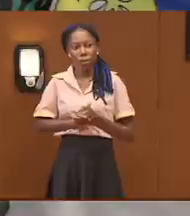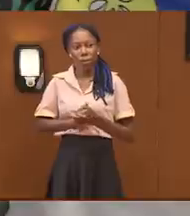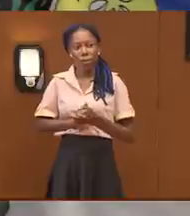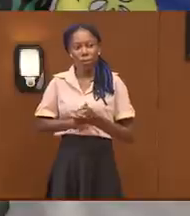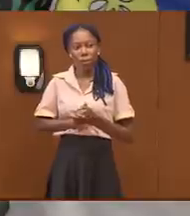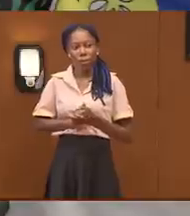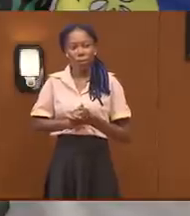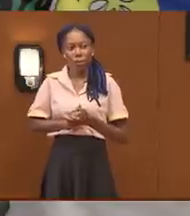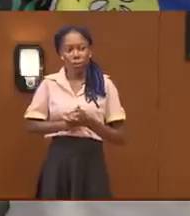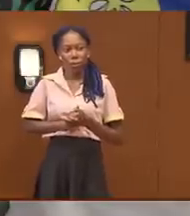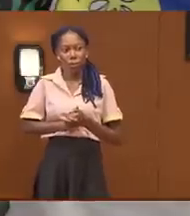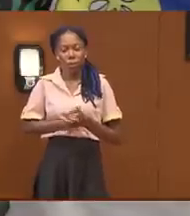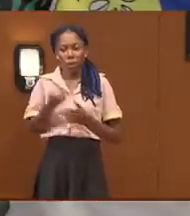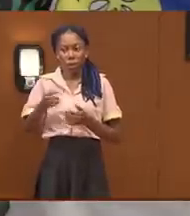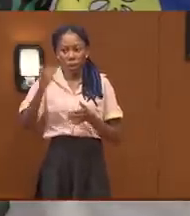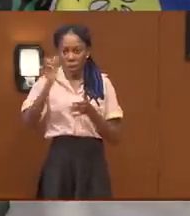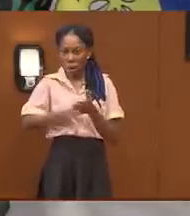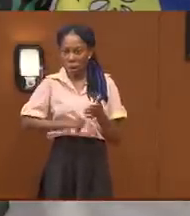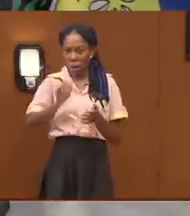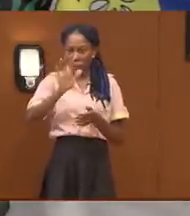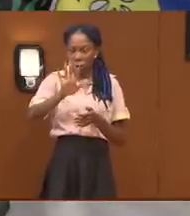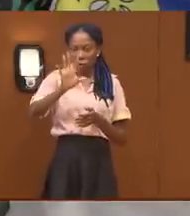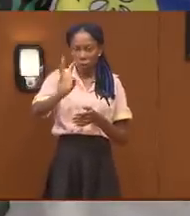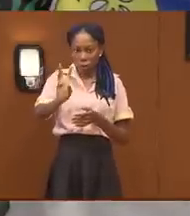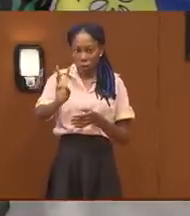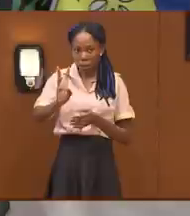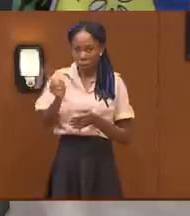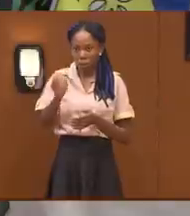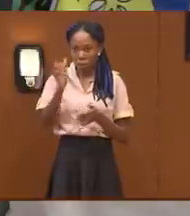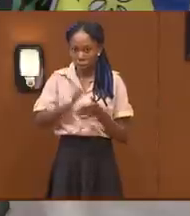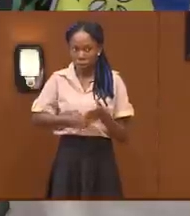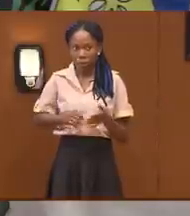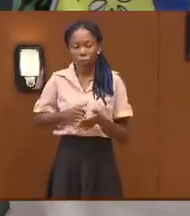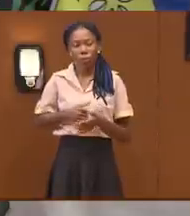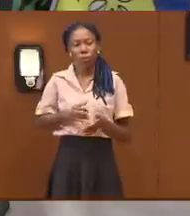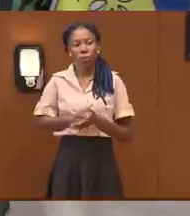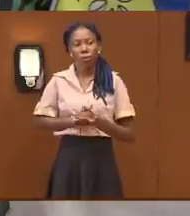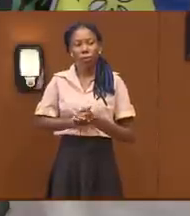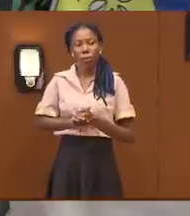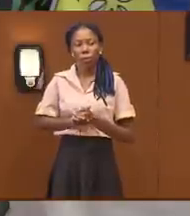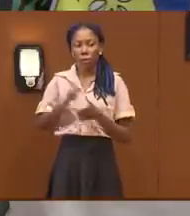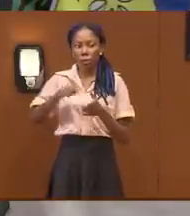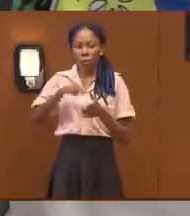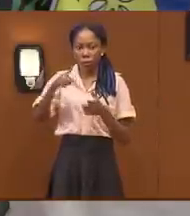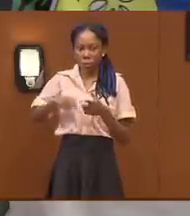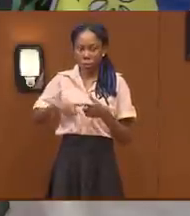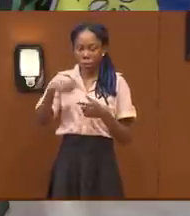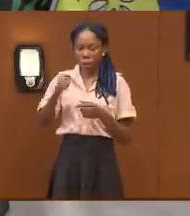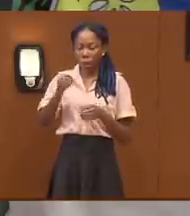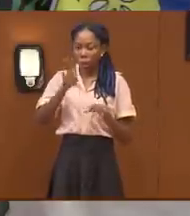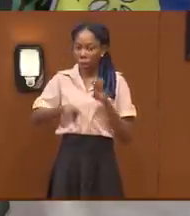I've deducted the 56,000 naira from the total sum initially, then the balance